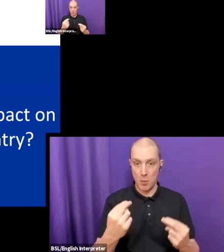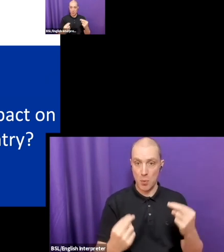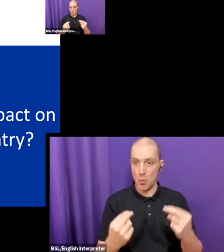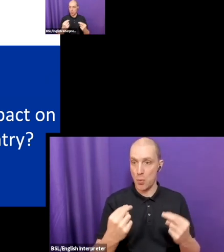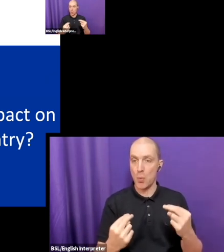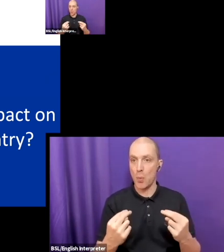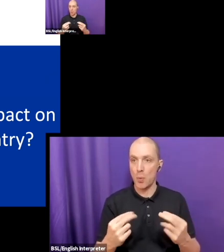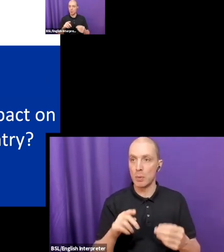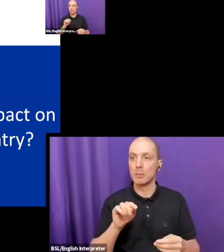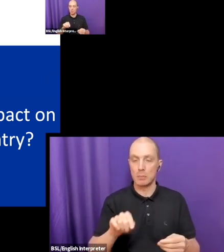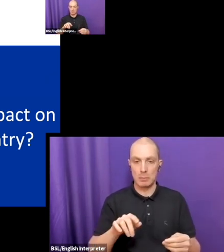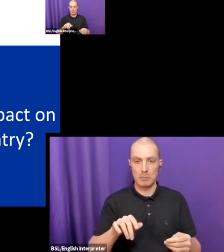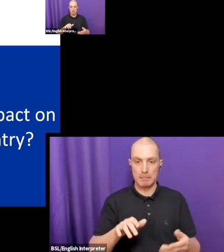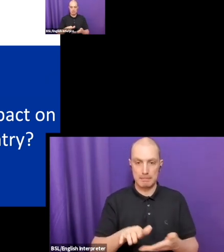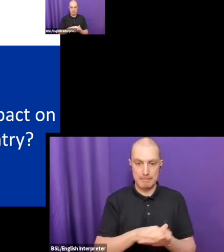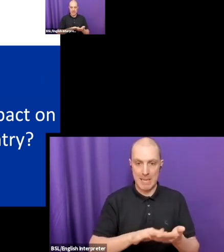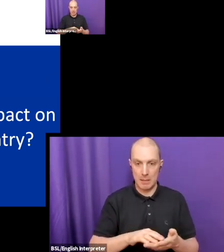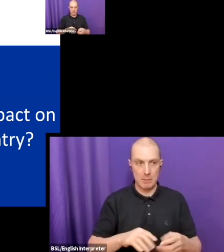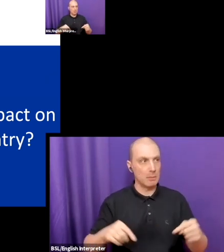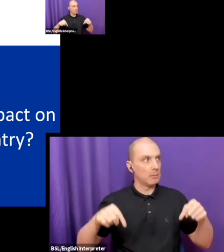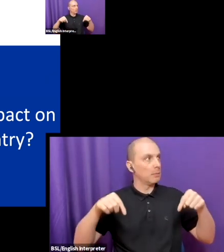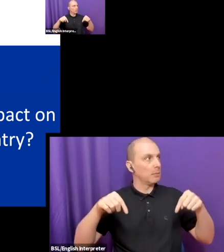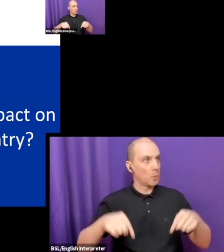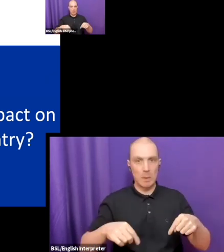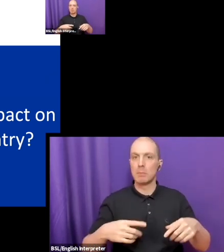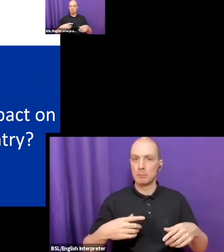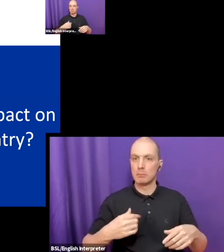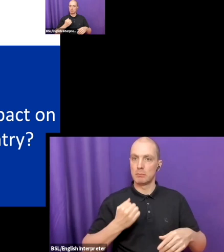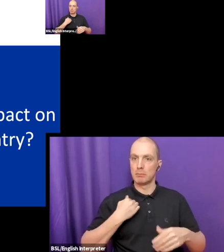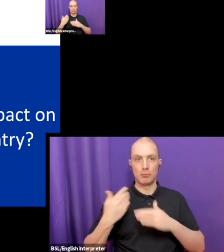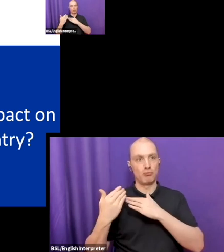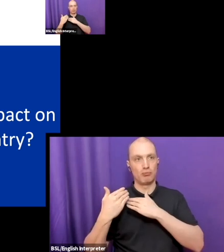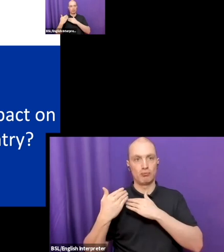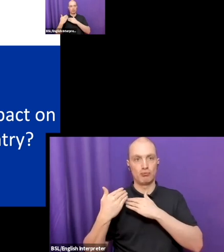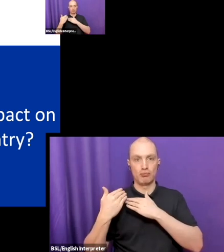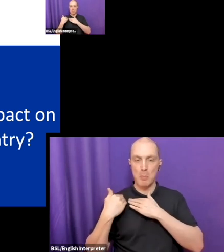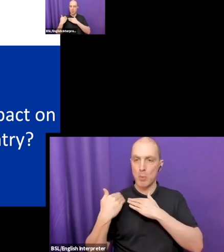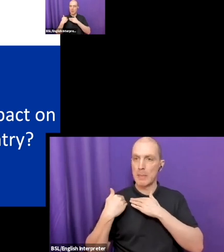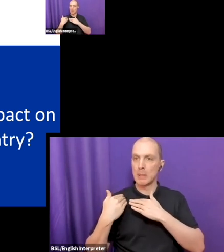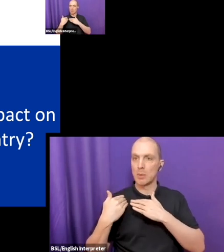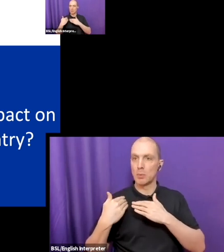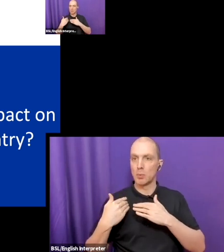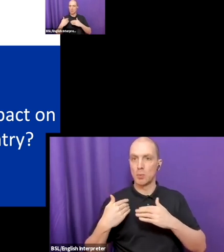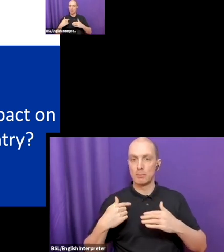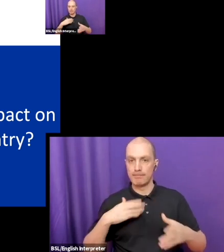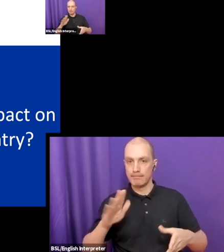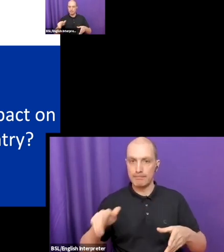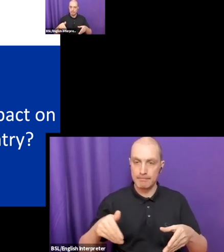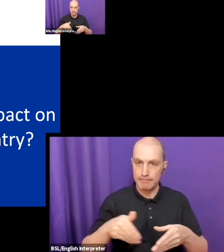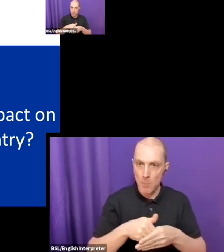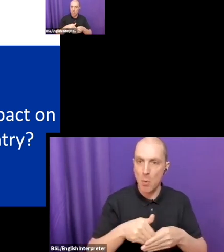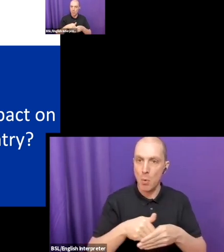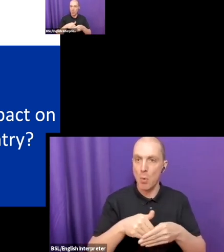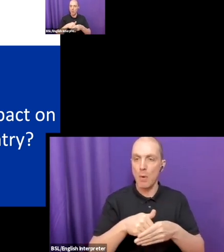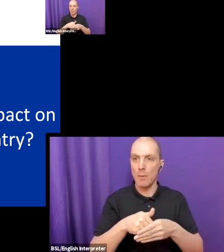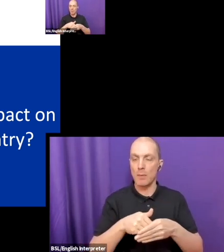states can take the floor and make recommendations and ask questions. But we will see in the following slides how